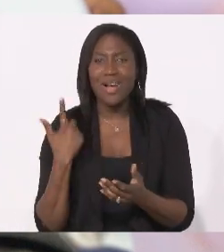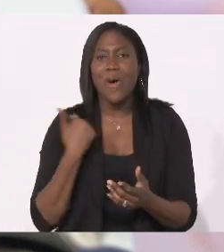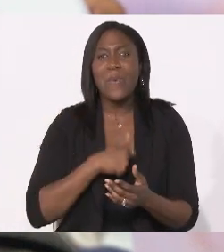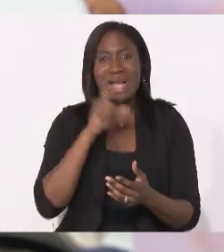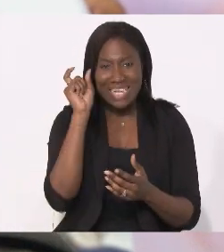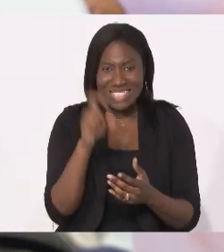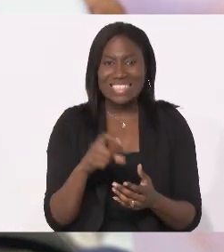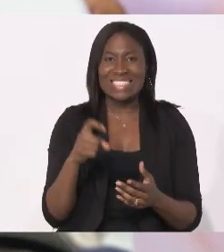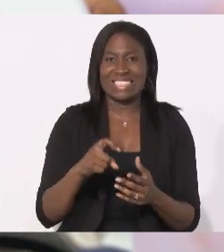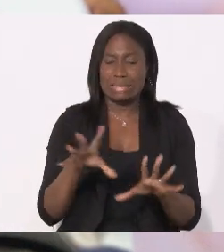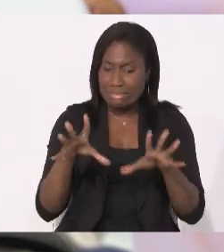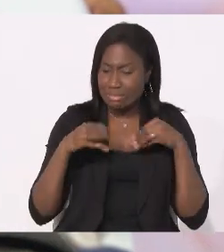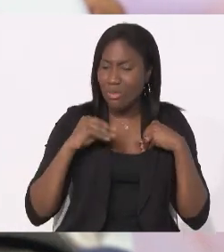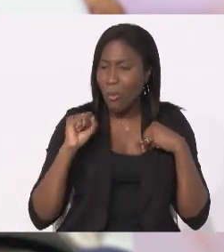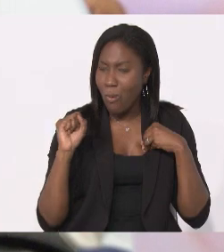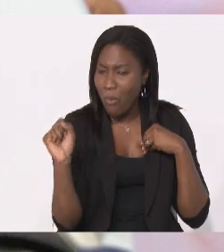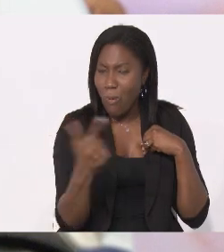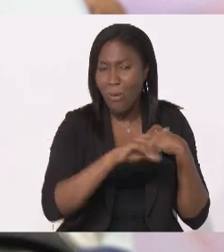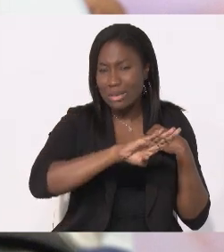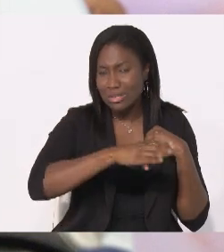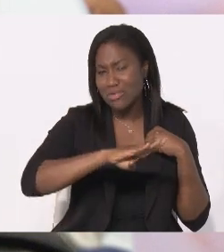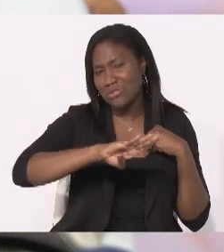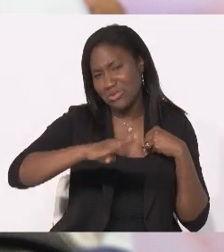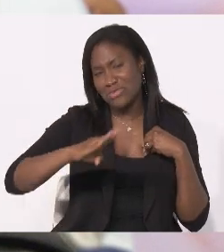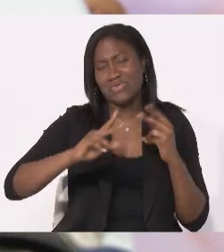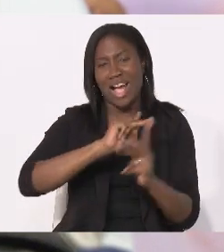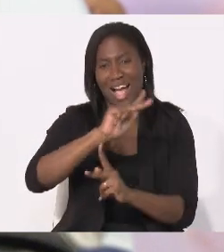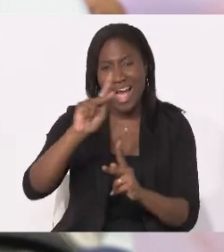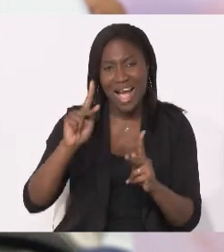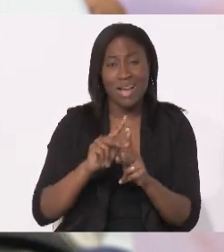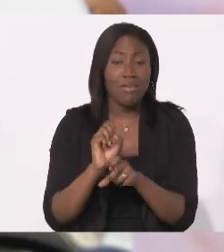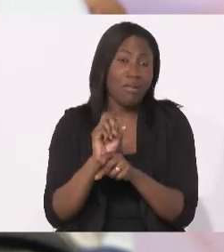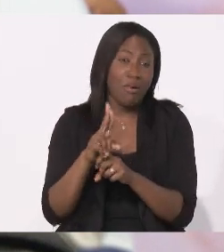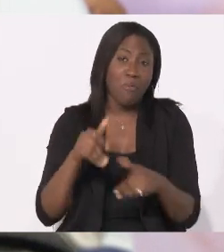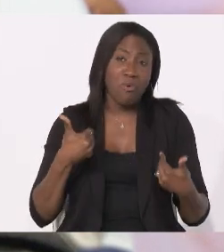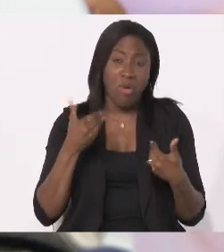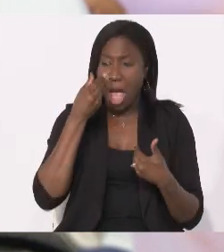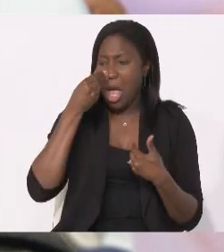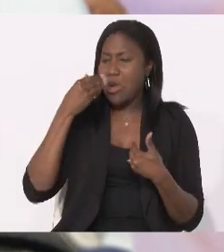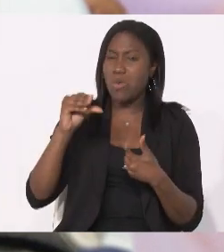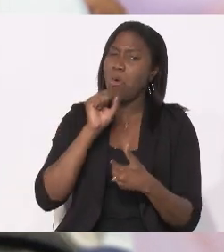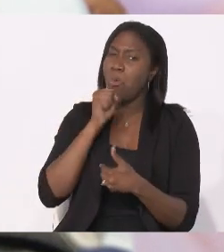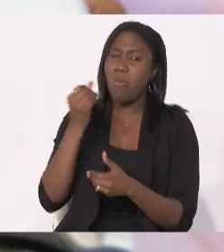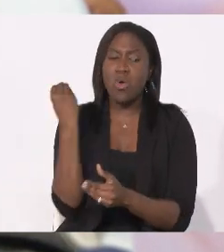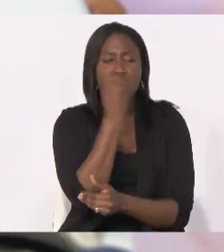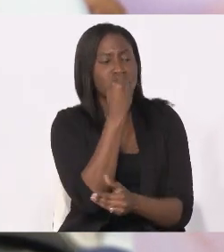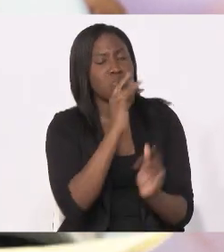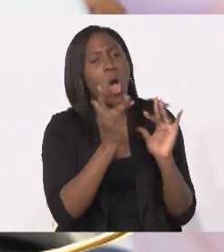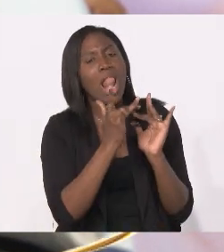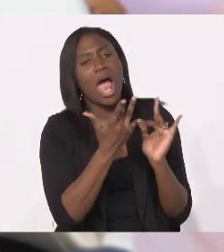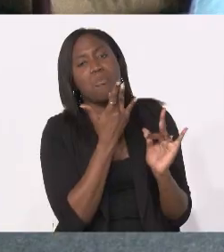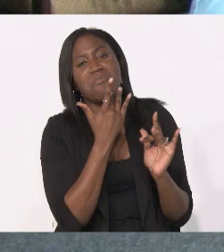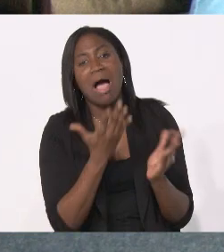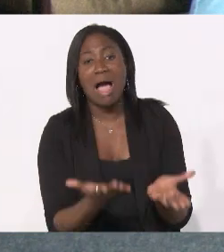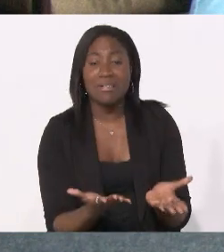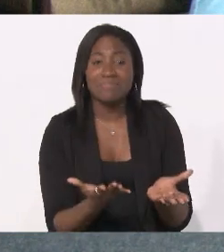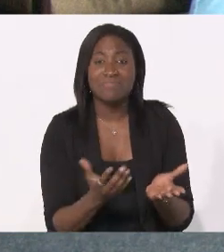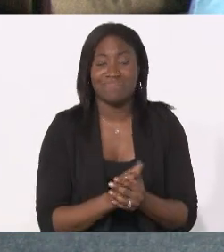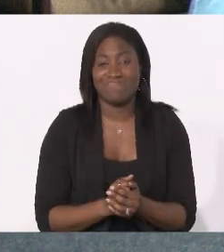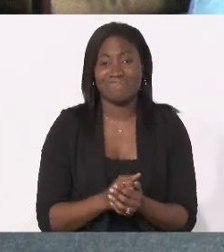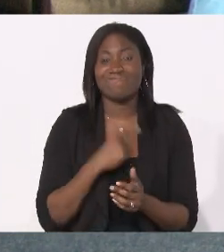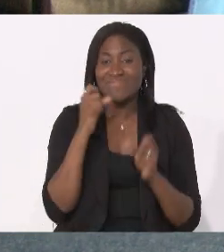the types of content, else they will ignore us and go online and tell their stories. Leslie Ann, you have